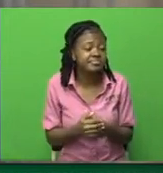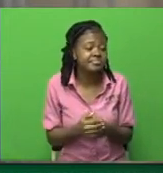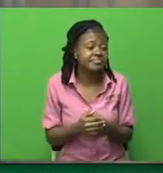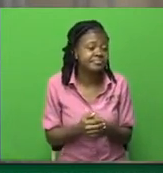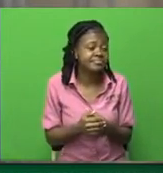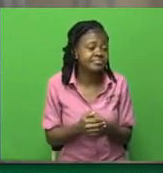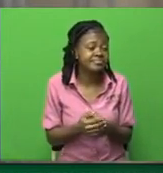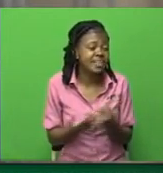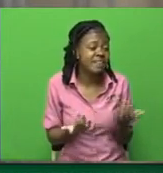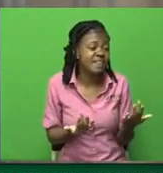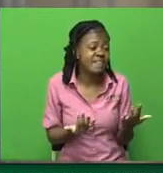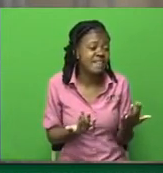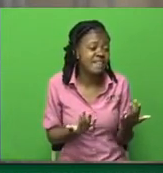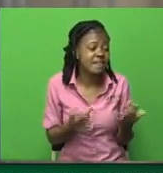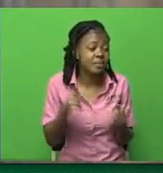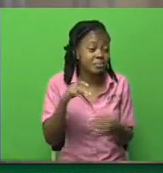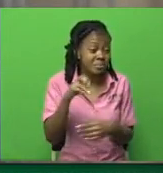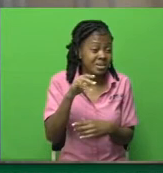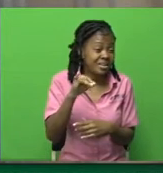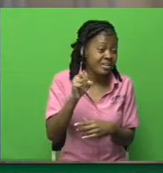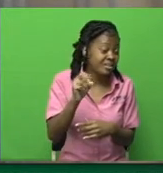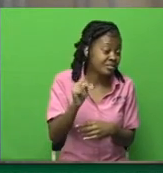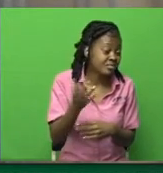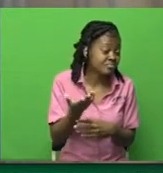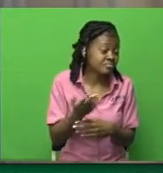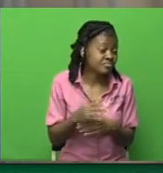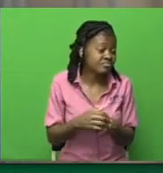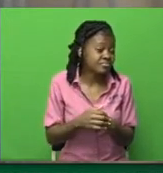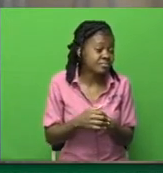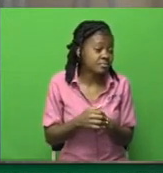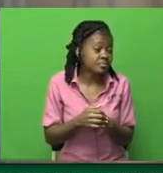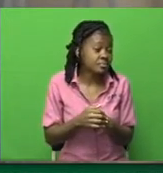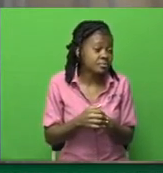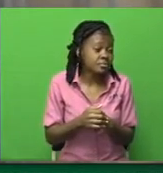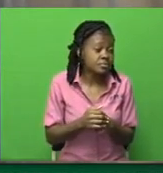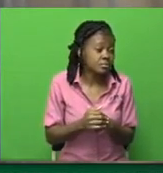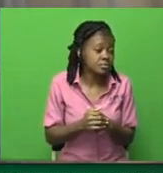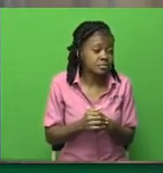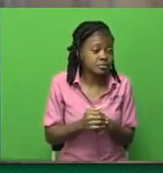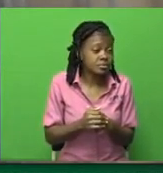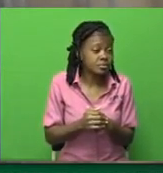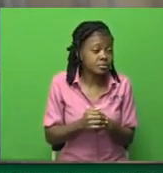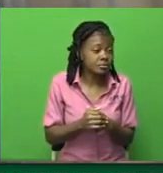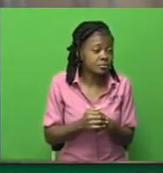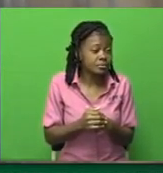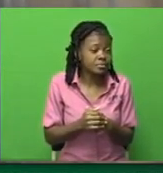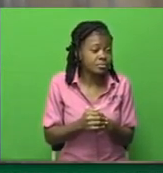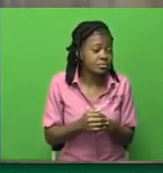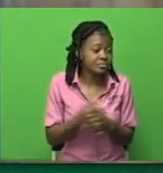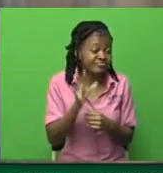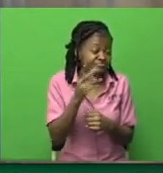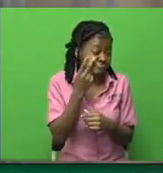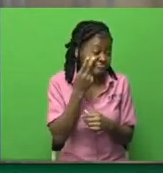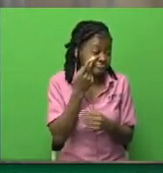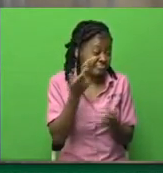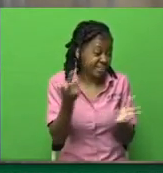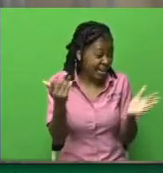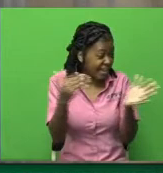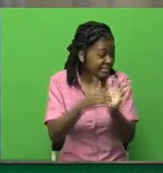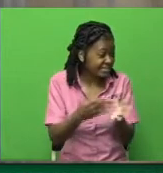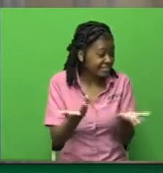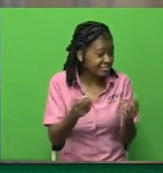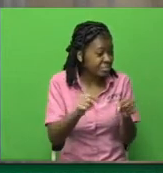pensions they're still awaiting indexing of the pension not a broken Promise by pnm promises never